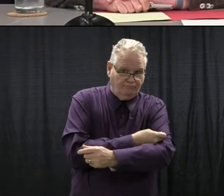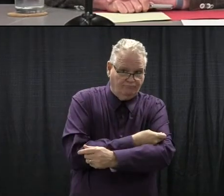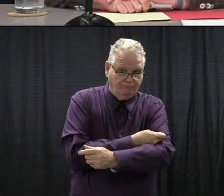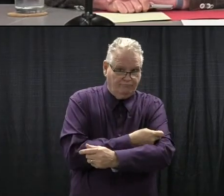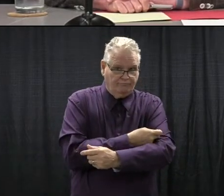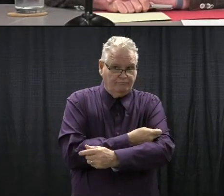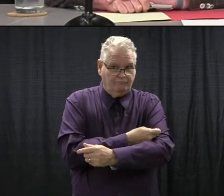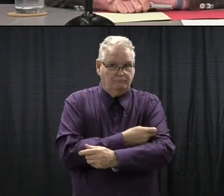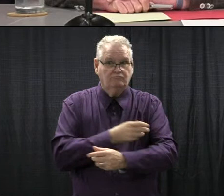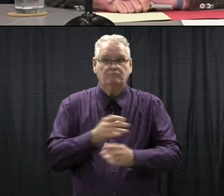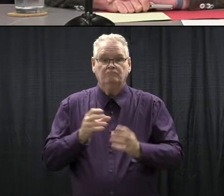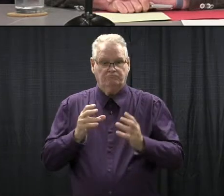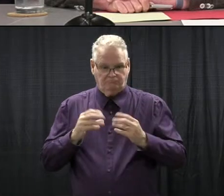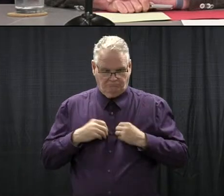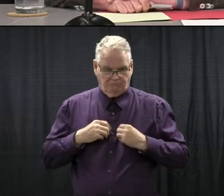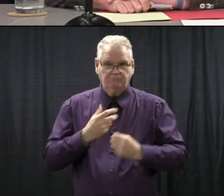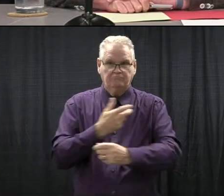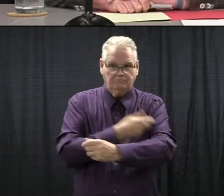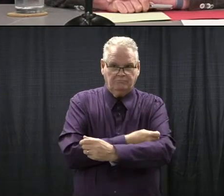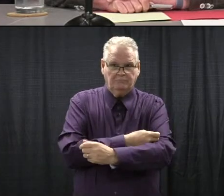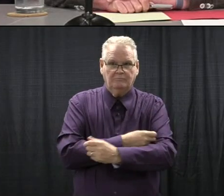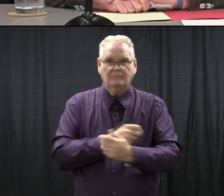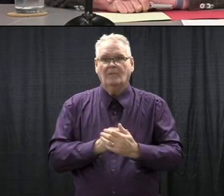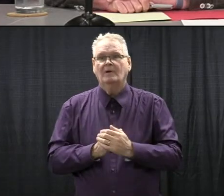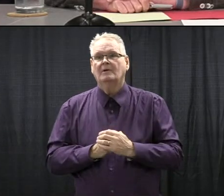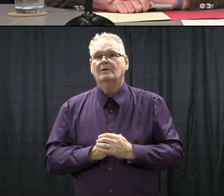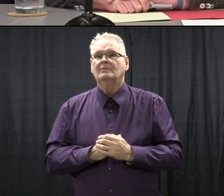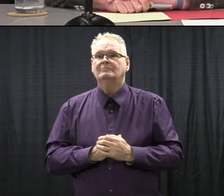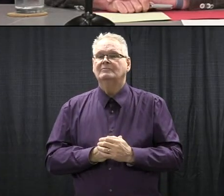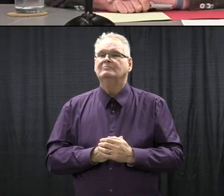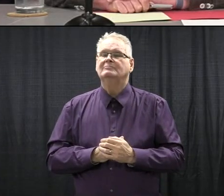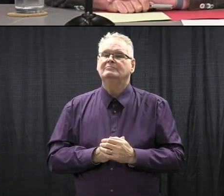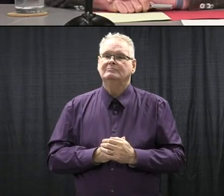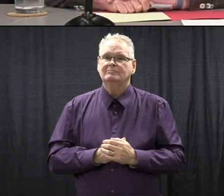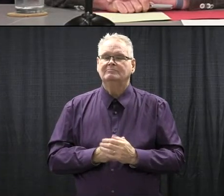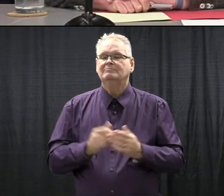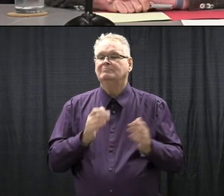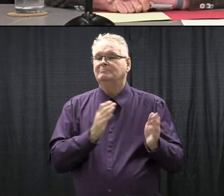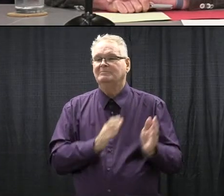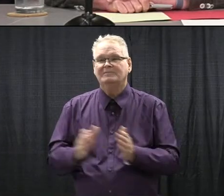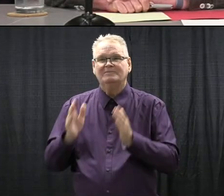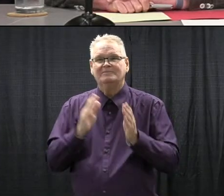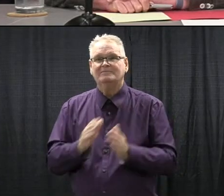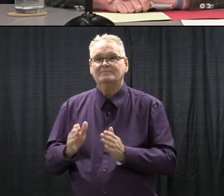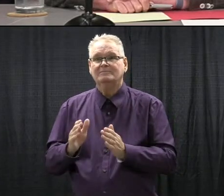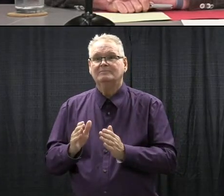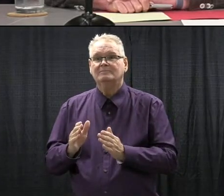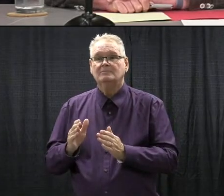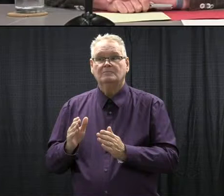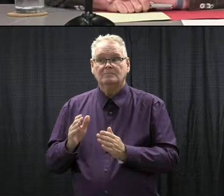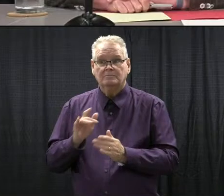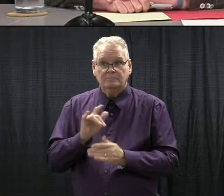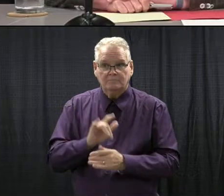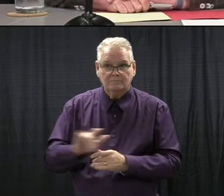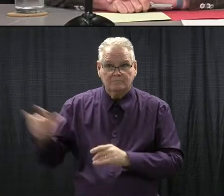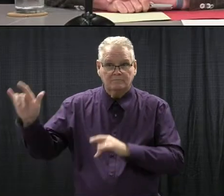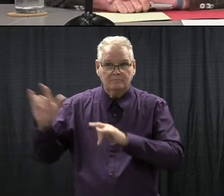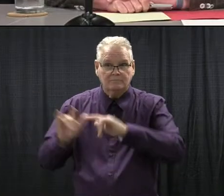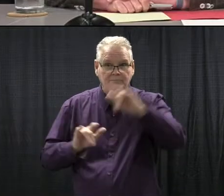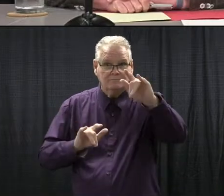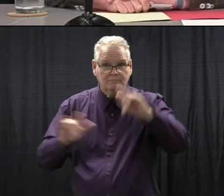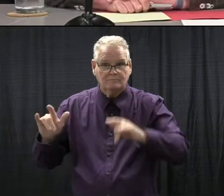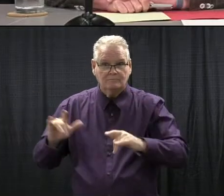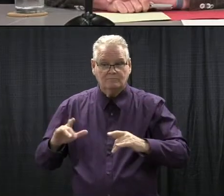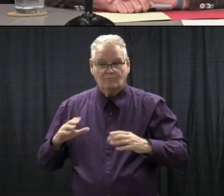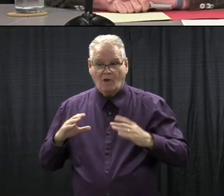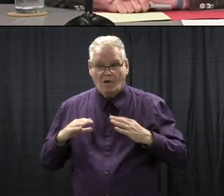people looking to plan vacations now and try to see the other side of this. Many of those they're looking to get on cruises. They're not